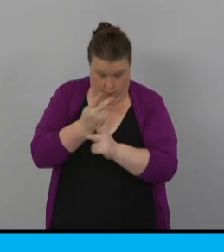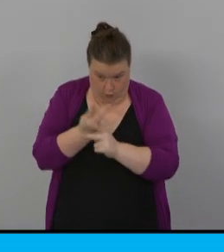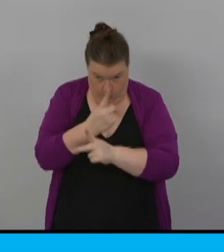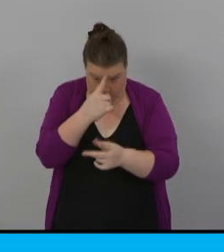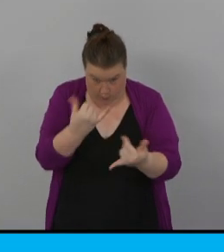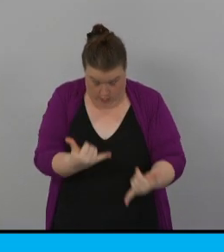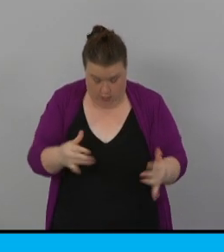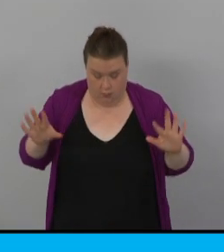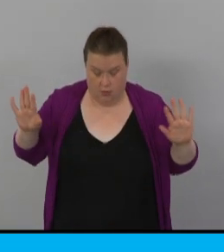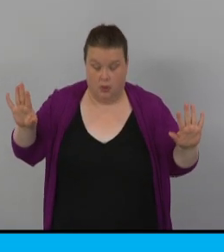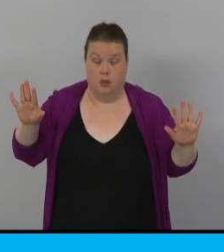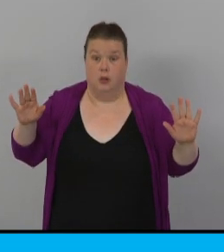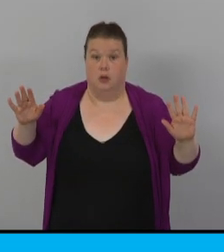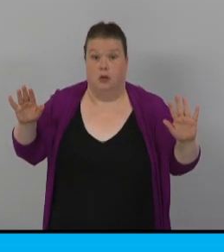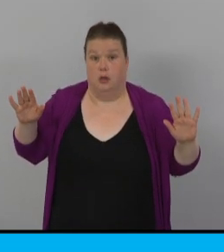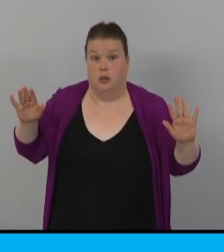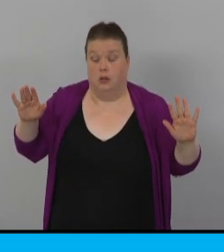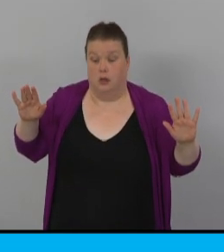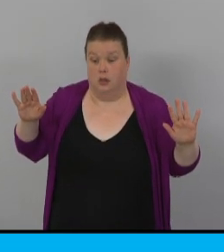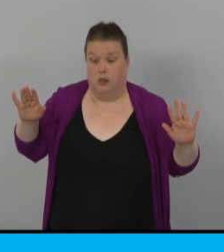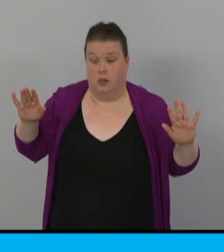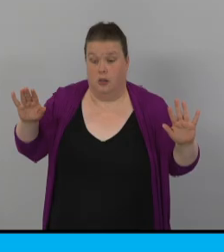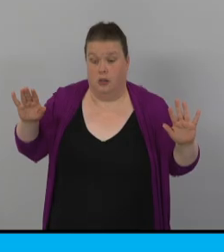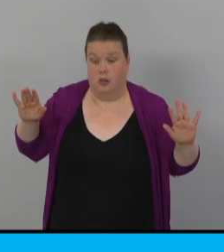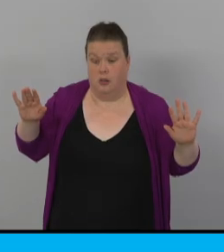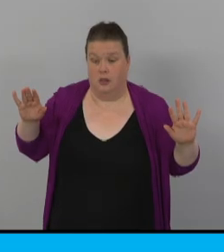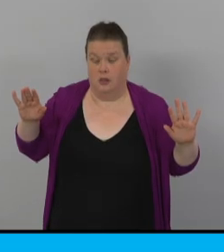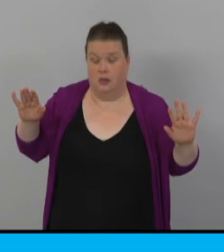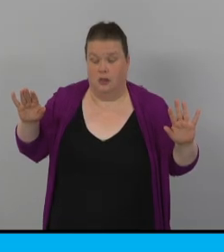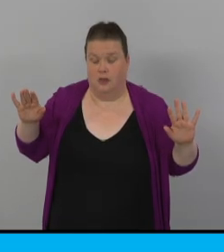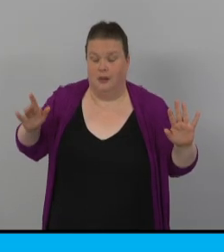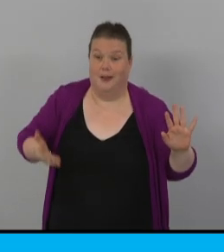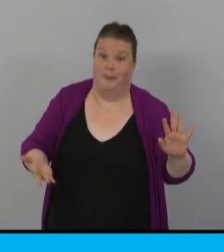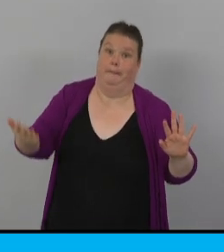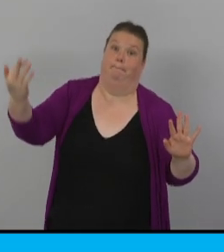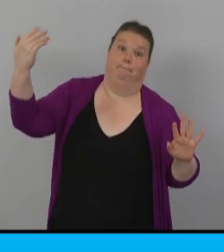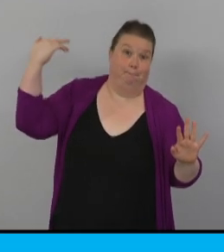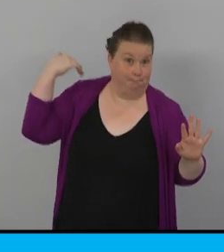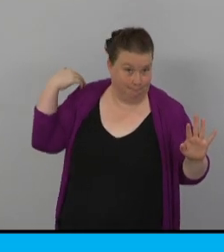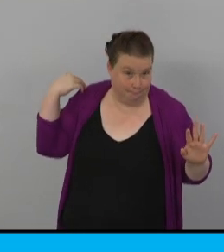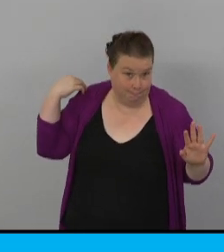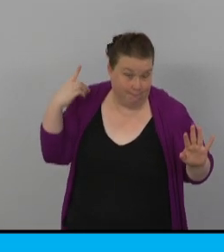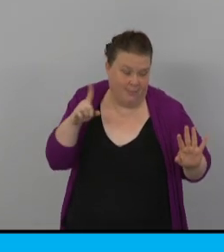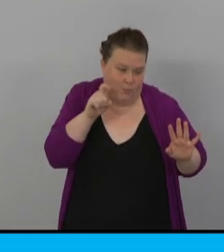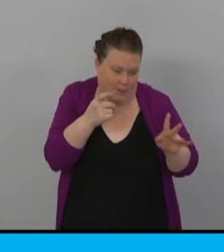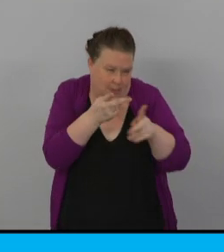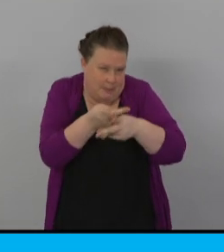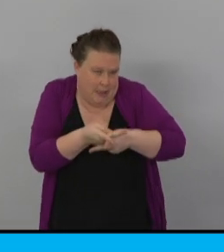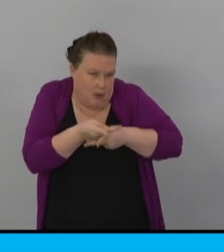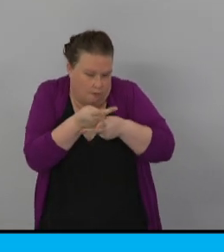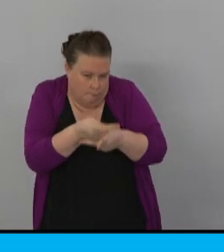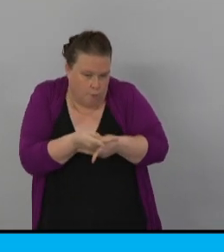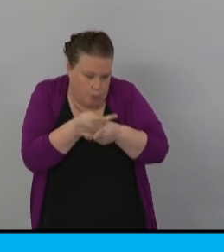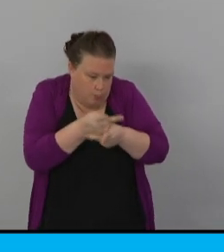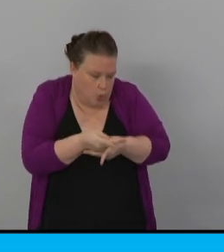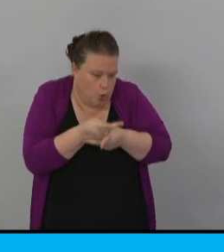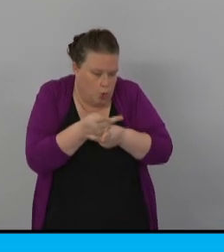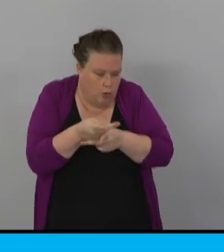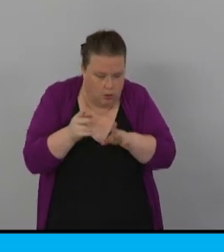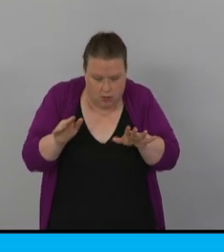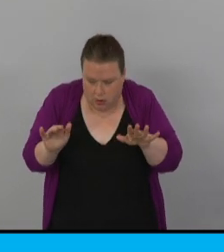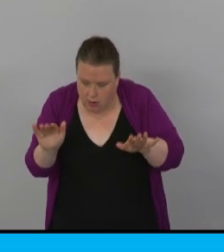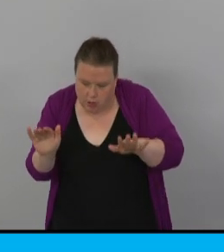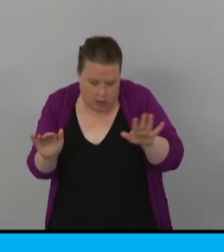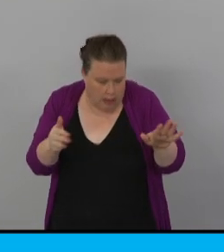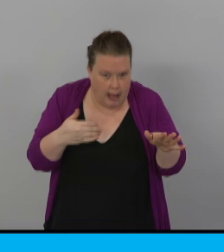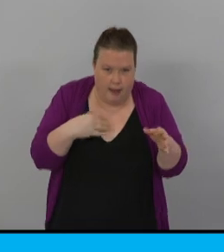now, it doesn't matter. Back in the day, we had to be really careful about setting those, making sure we